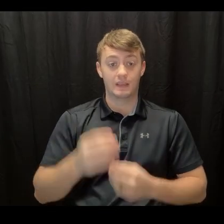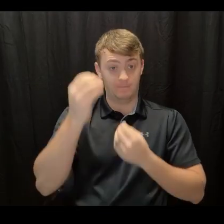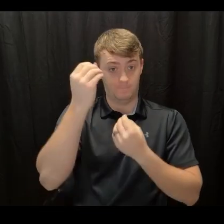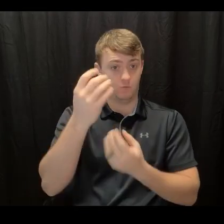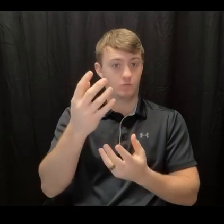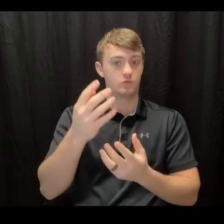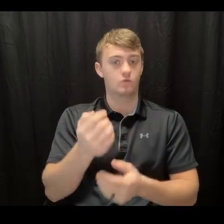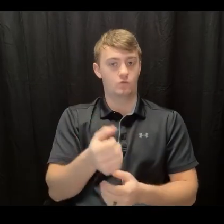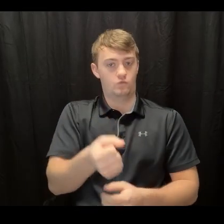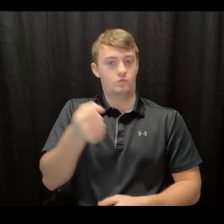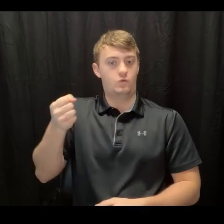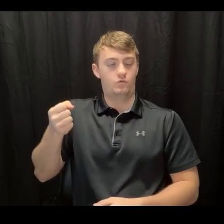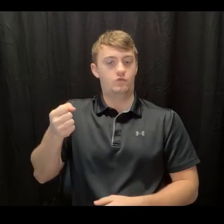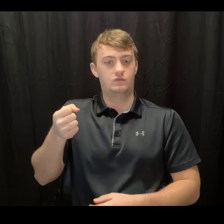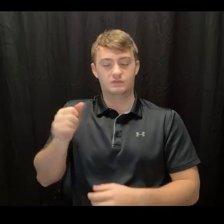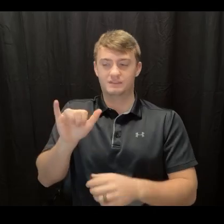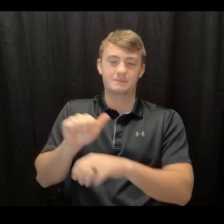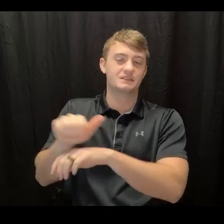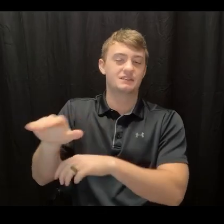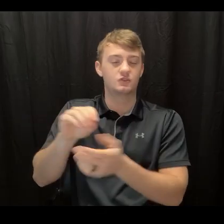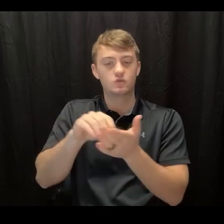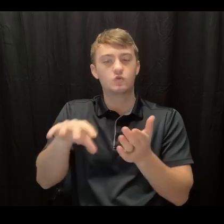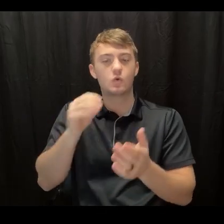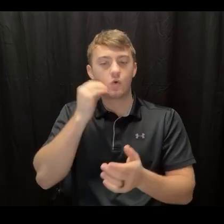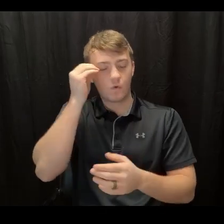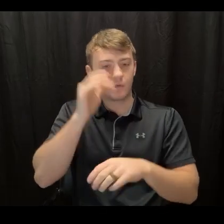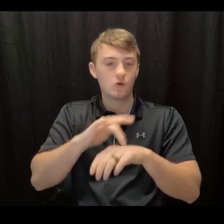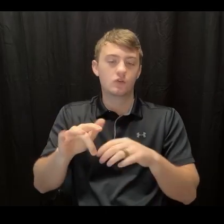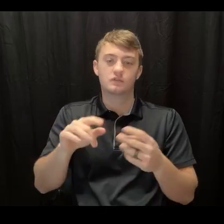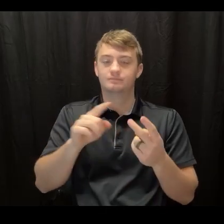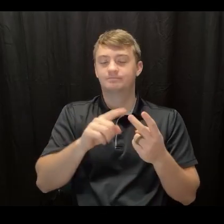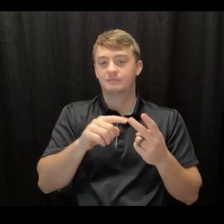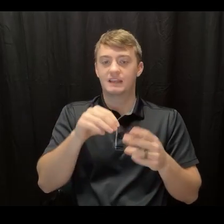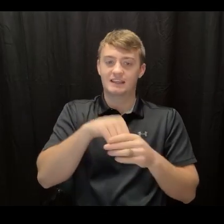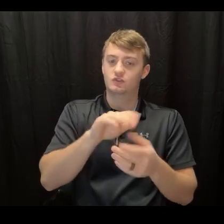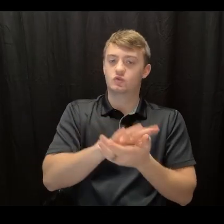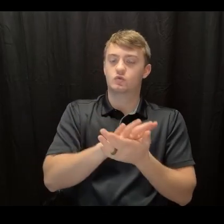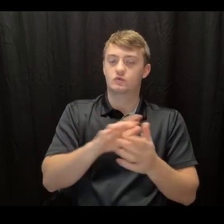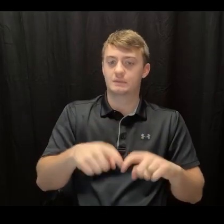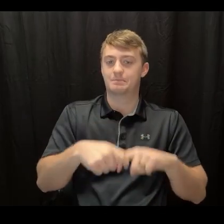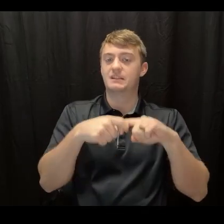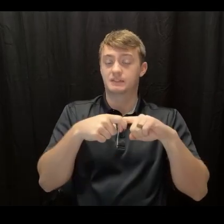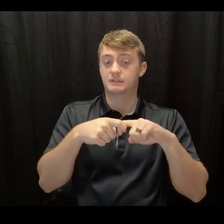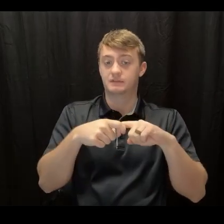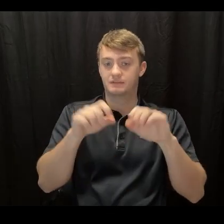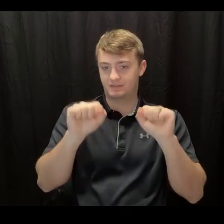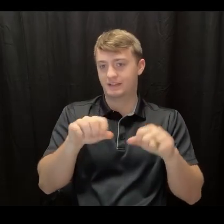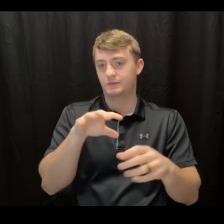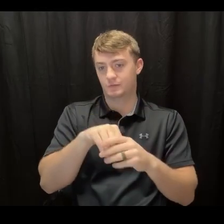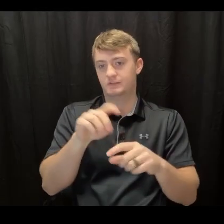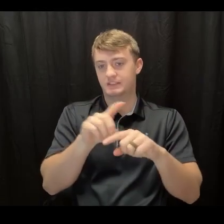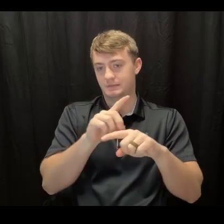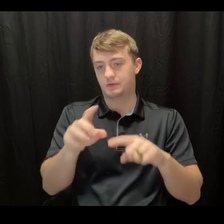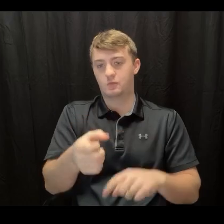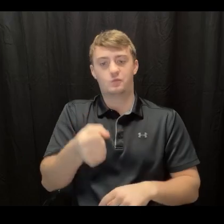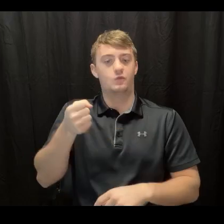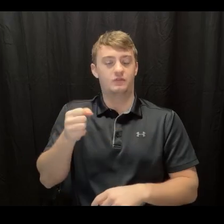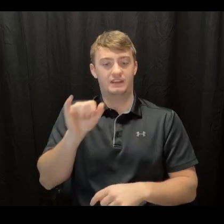And formal removals, like sending a student home early or an in-school suspension, can also count as disciplinary